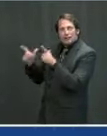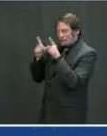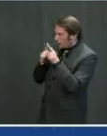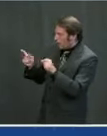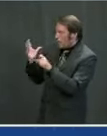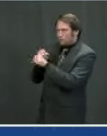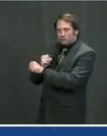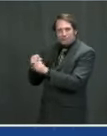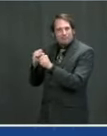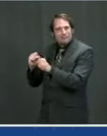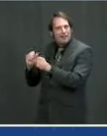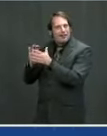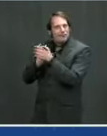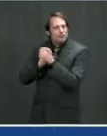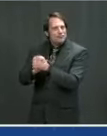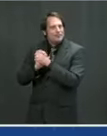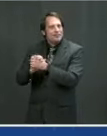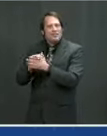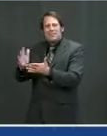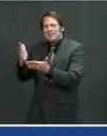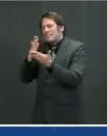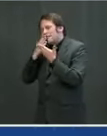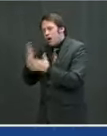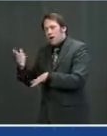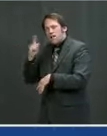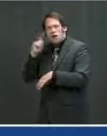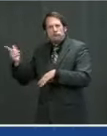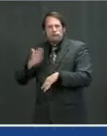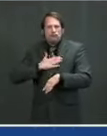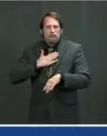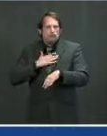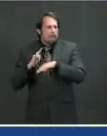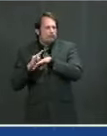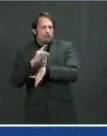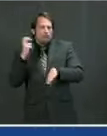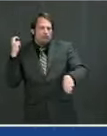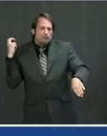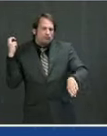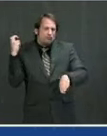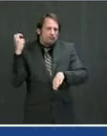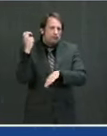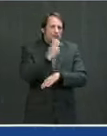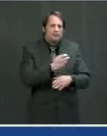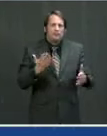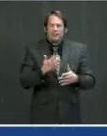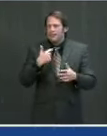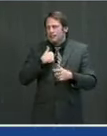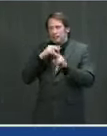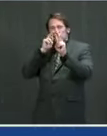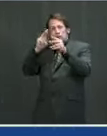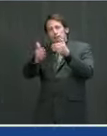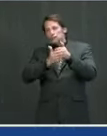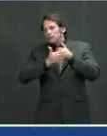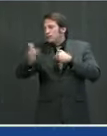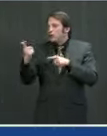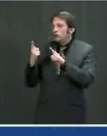Minister, thank you for making the trip. I look forward to all that Japan and the United States will accomplish